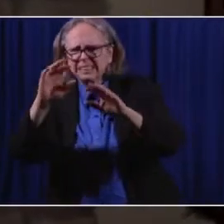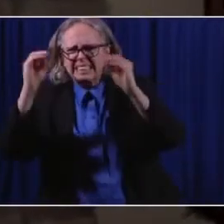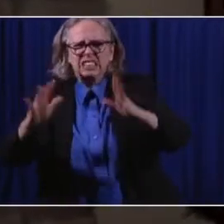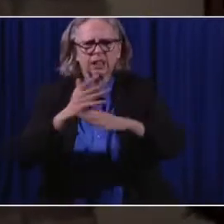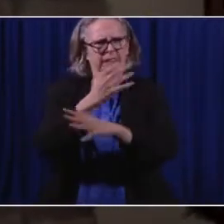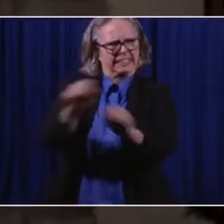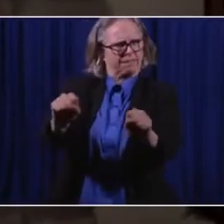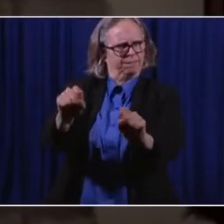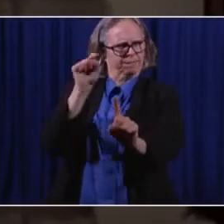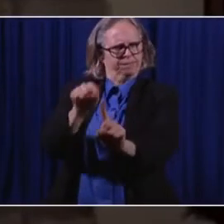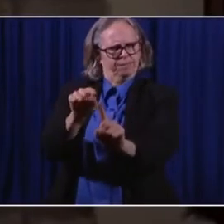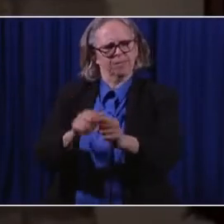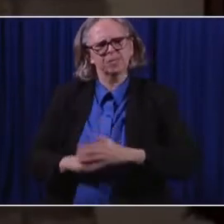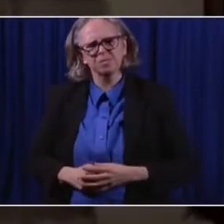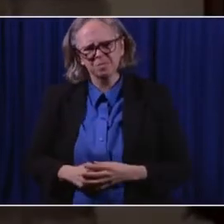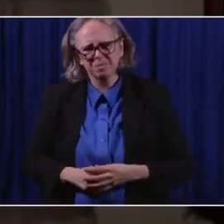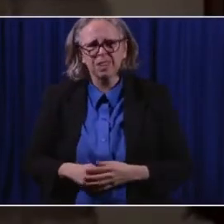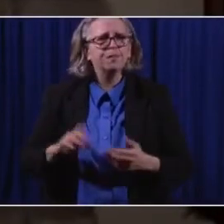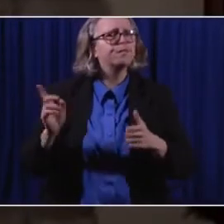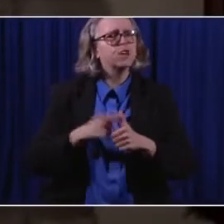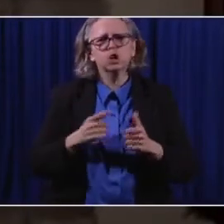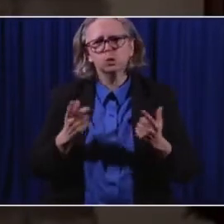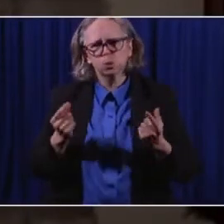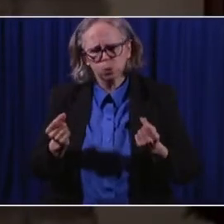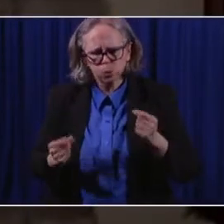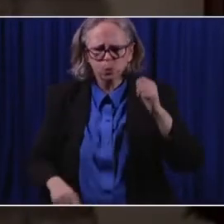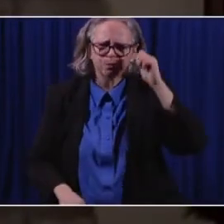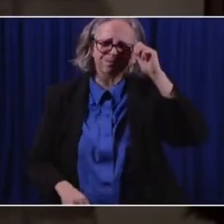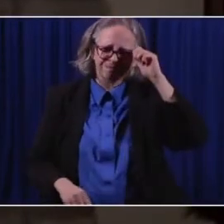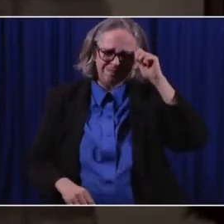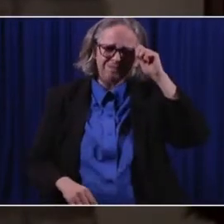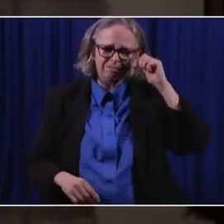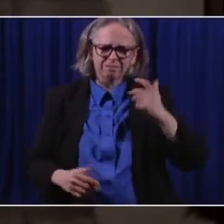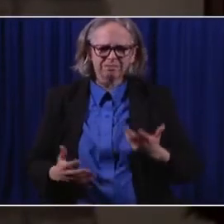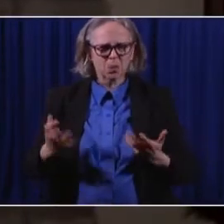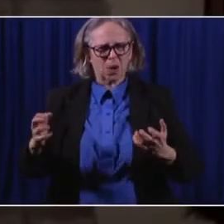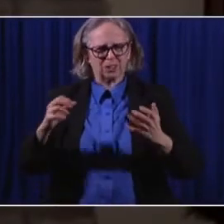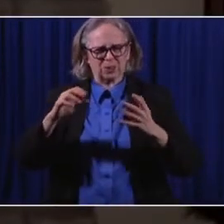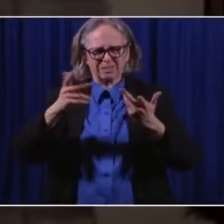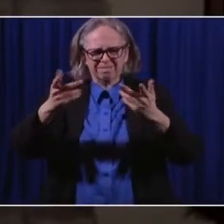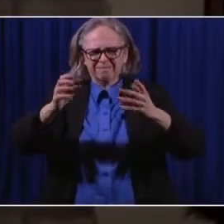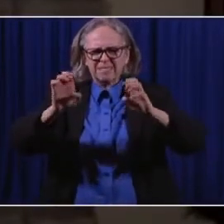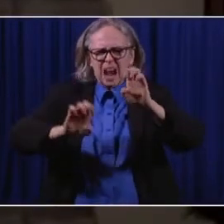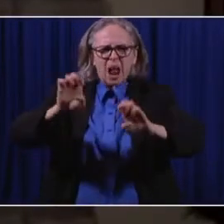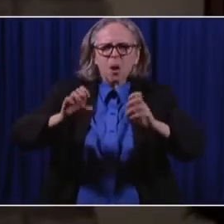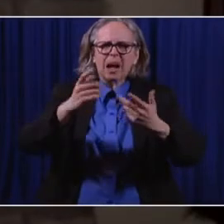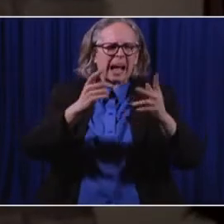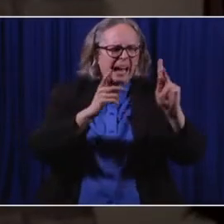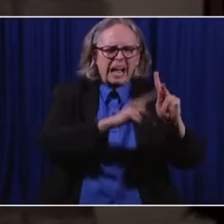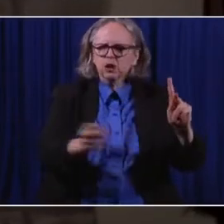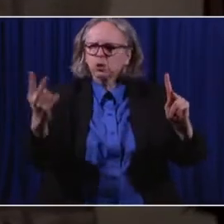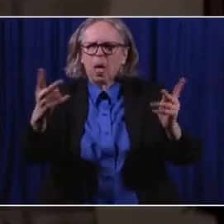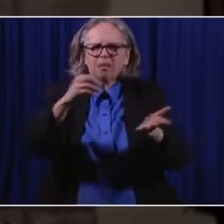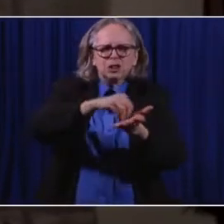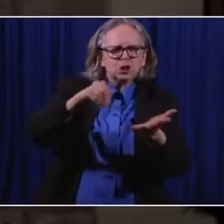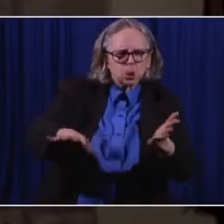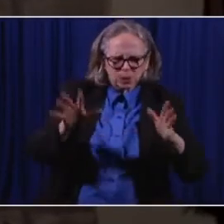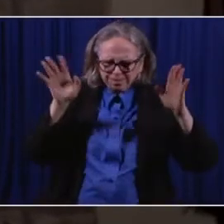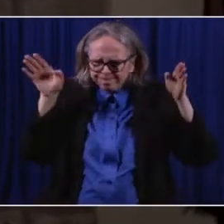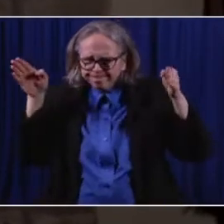is the one that you referenced, an evaluation of K-12 students by researchers of the Ohio Schools